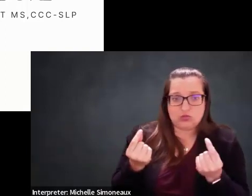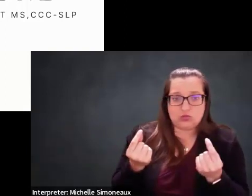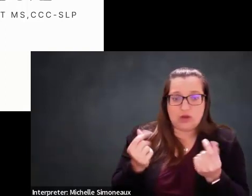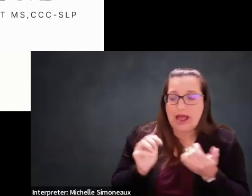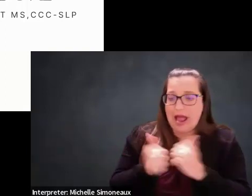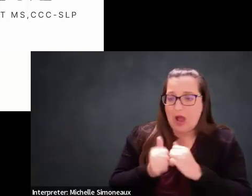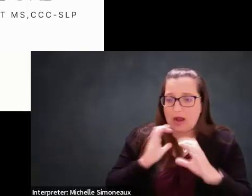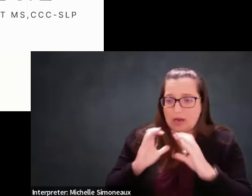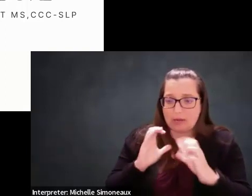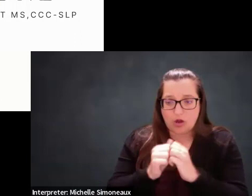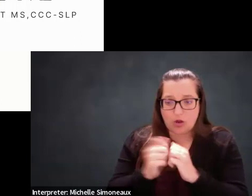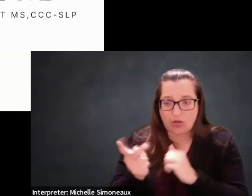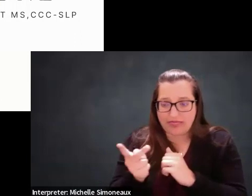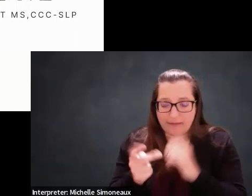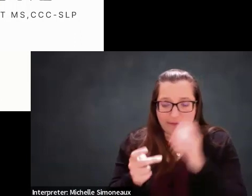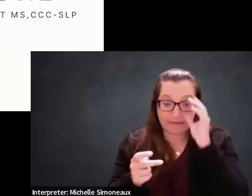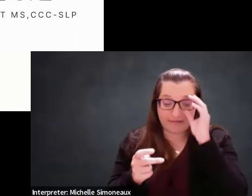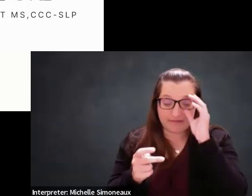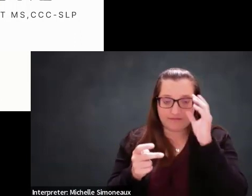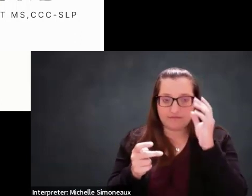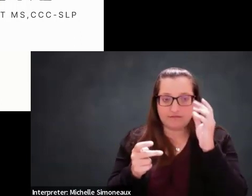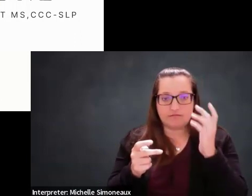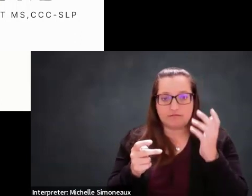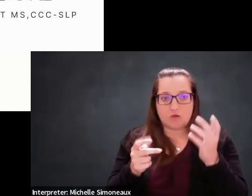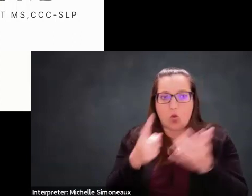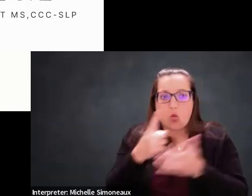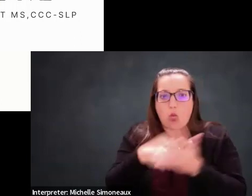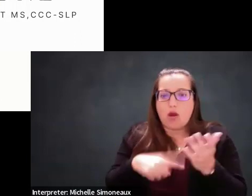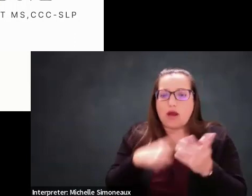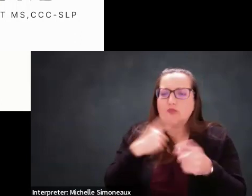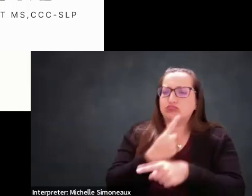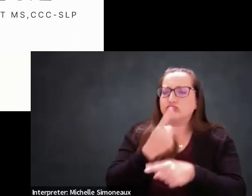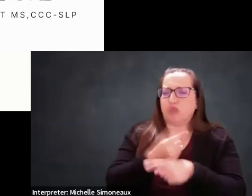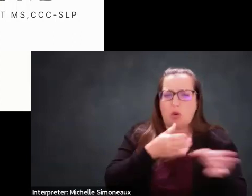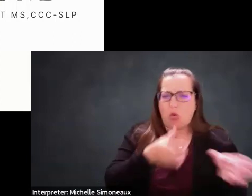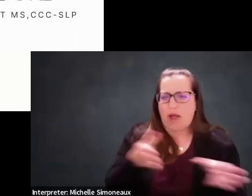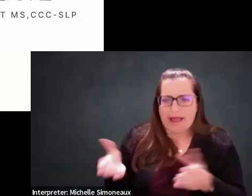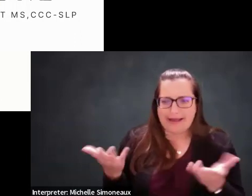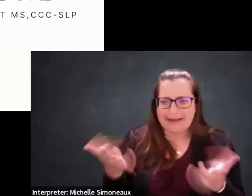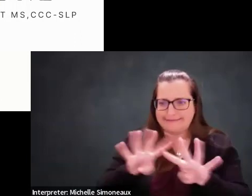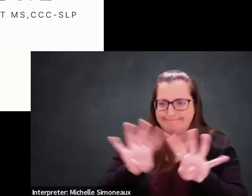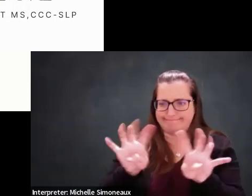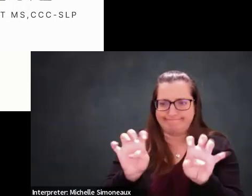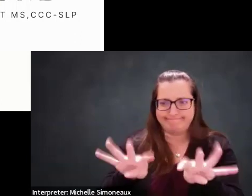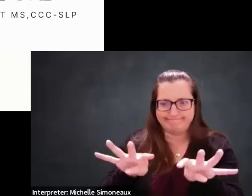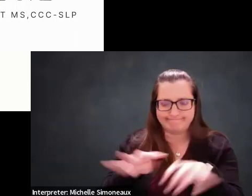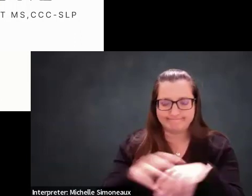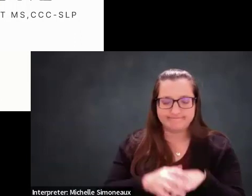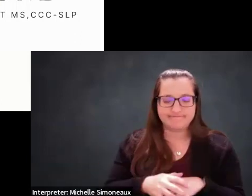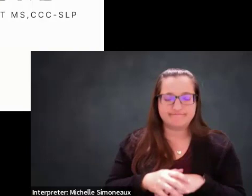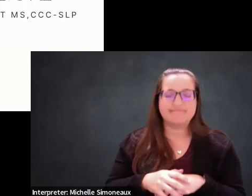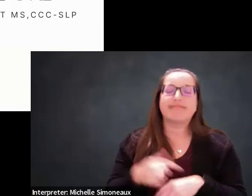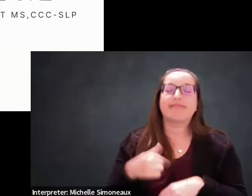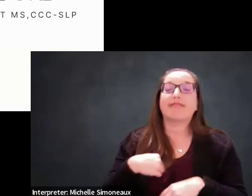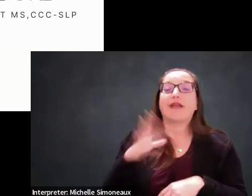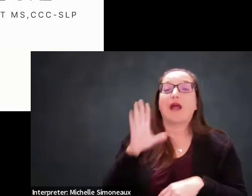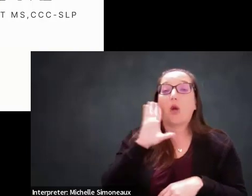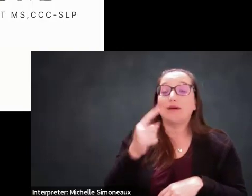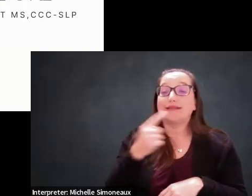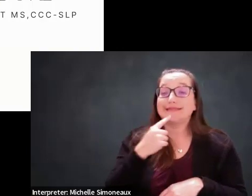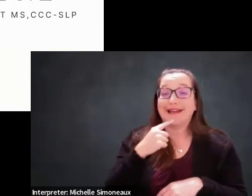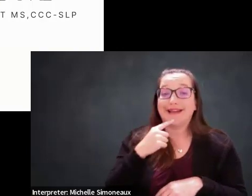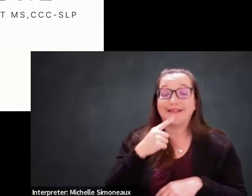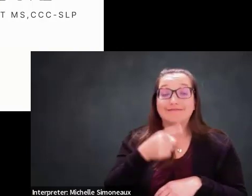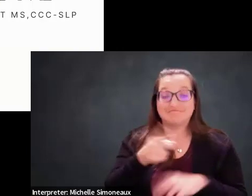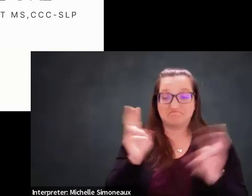How can I work with this student? Or how do I communicate with this student? What is the appropriate way? So something I'm going to say is that communication looks different for